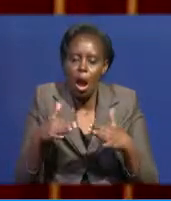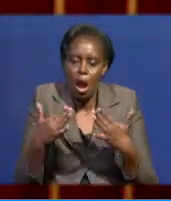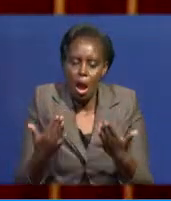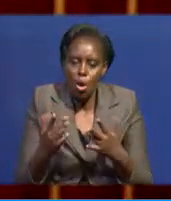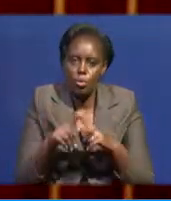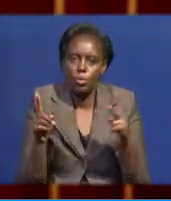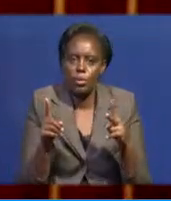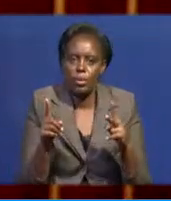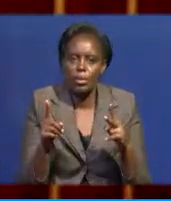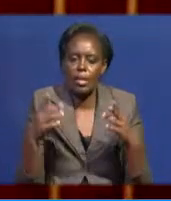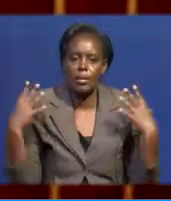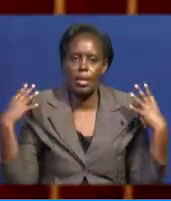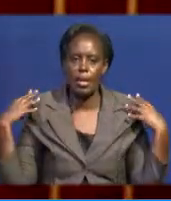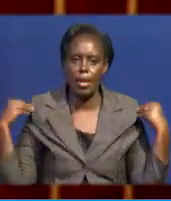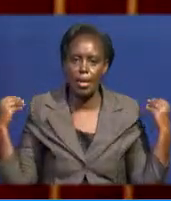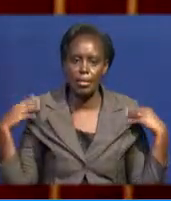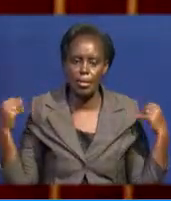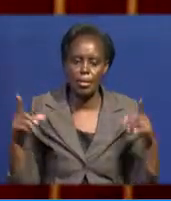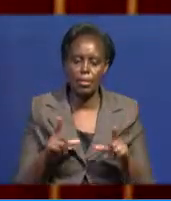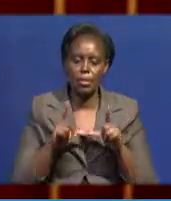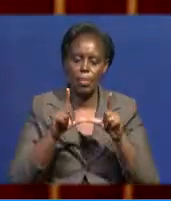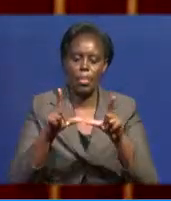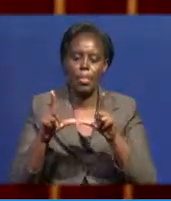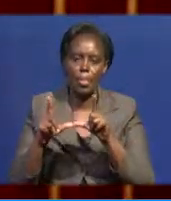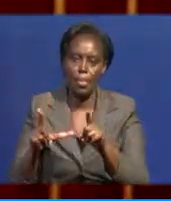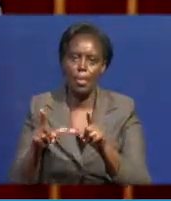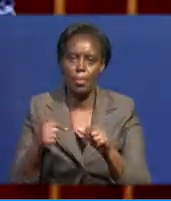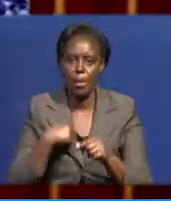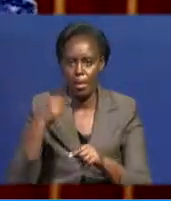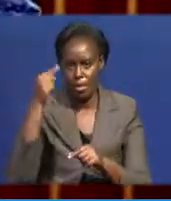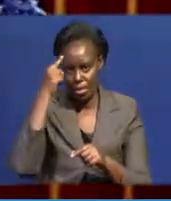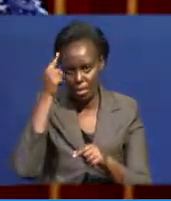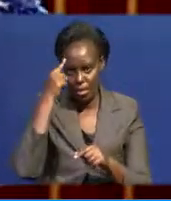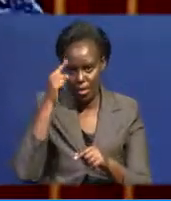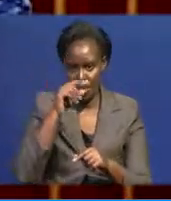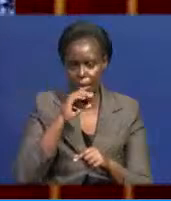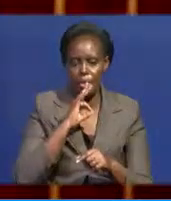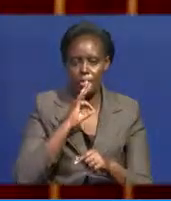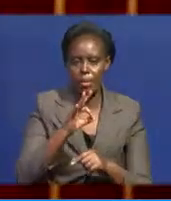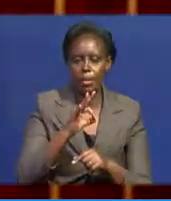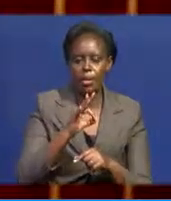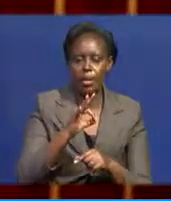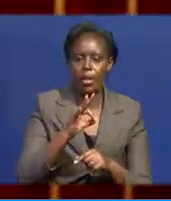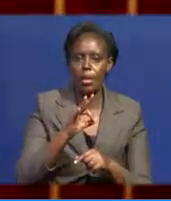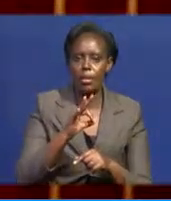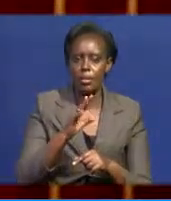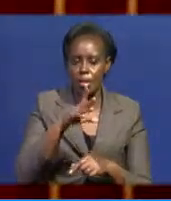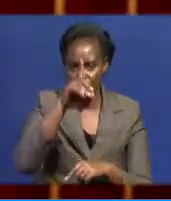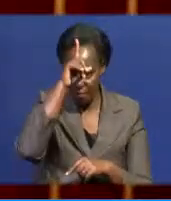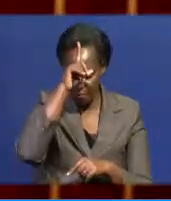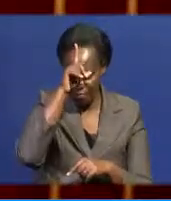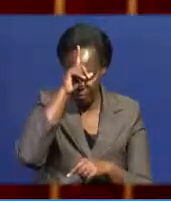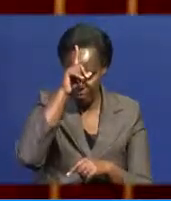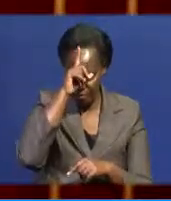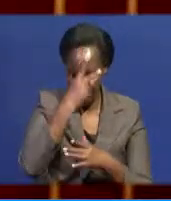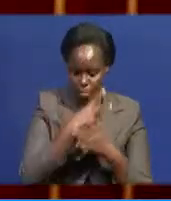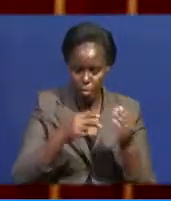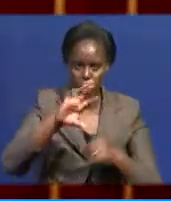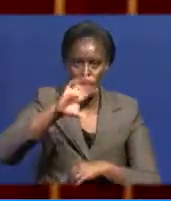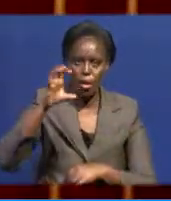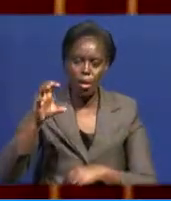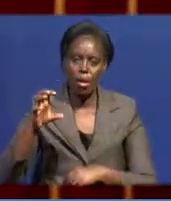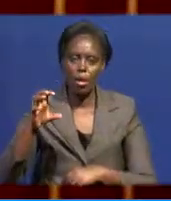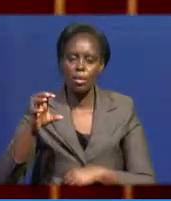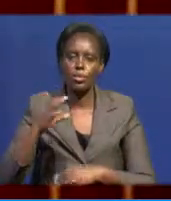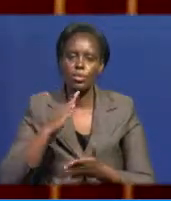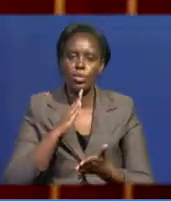to start the exercise of titling. I think there are more than 300 colonial villages in both counties, and